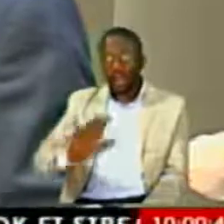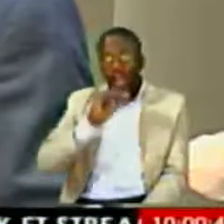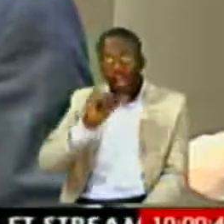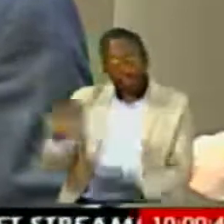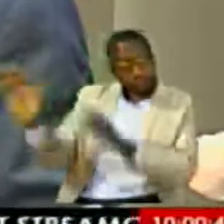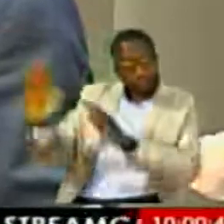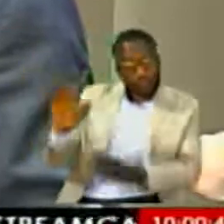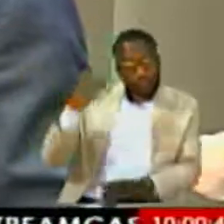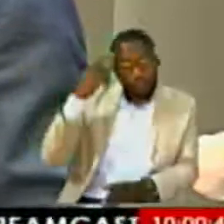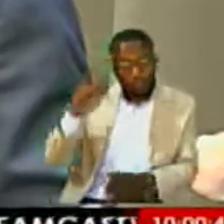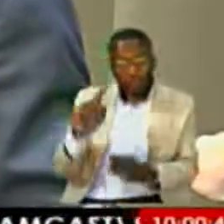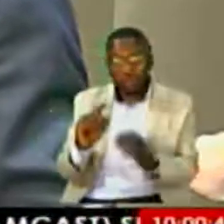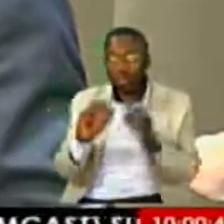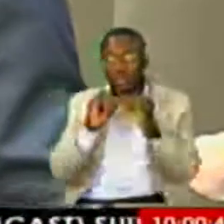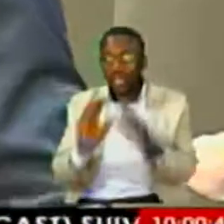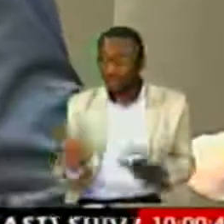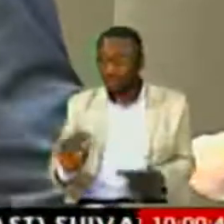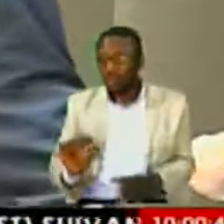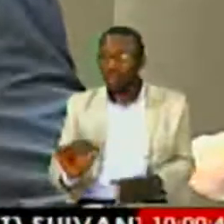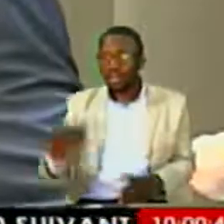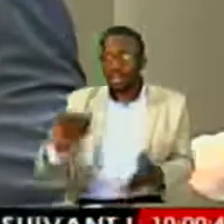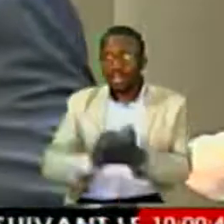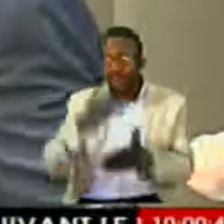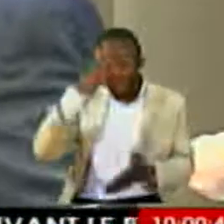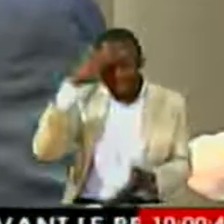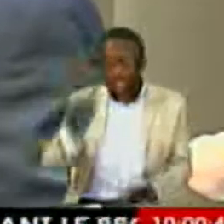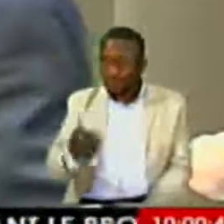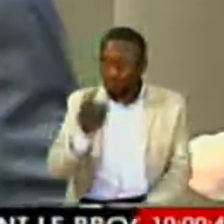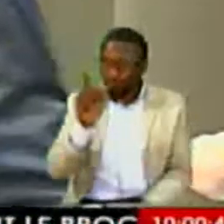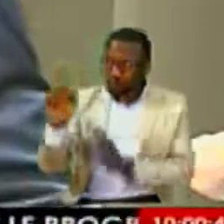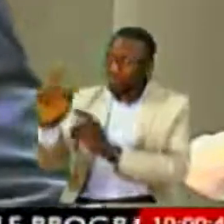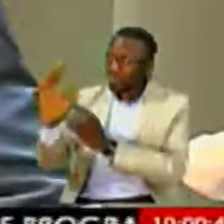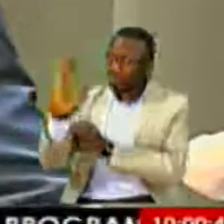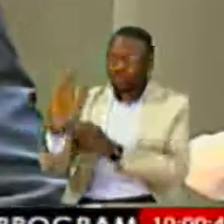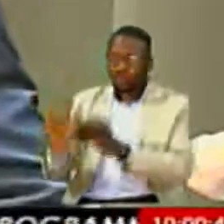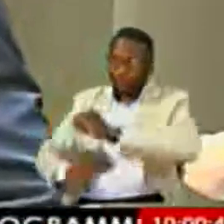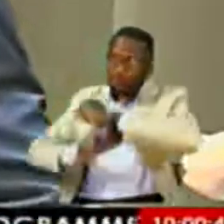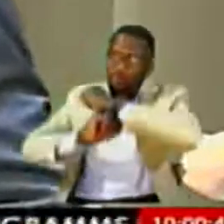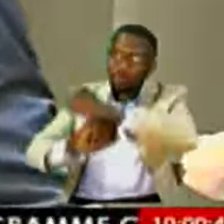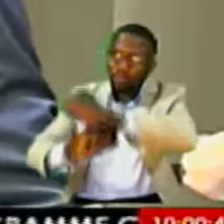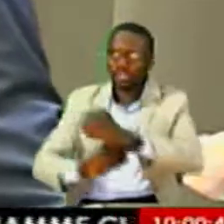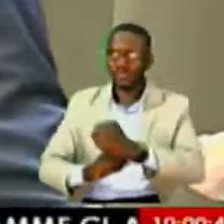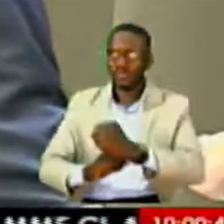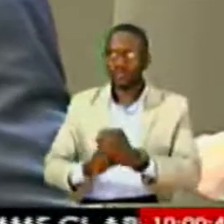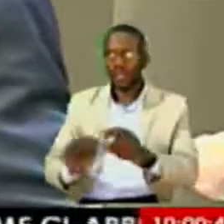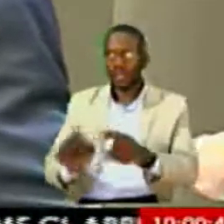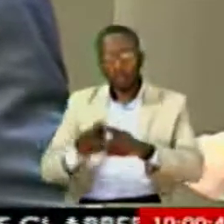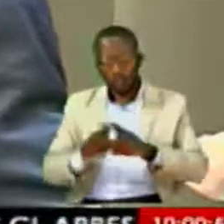you protected him? Enlève seulement ta protection. Just remove your protection.